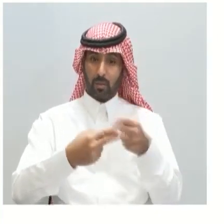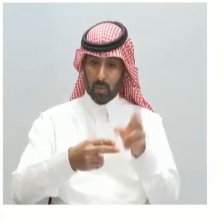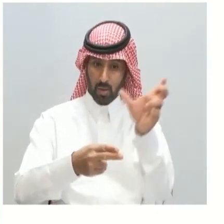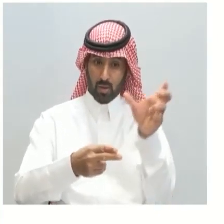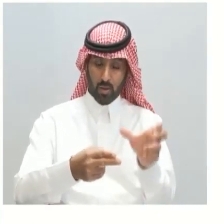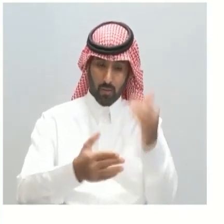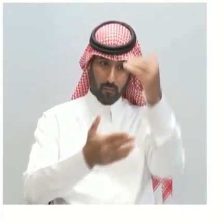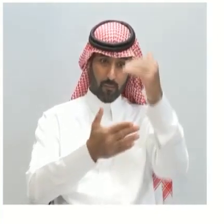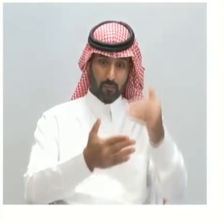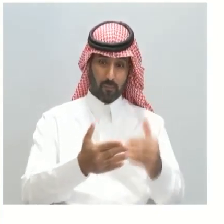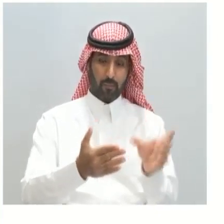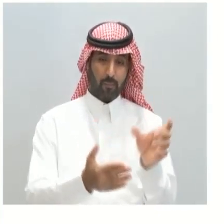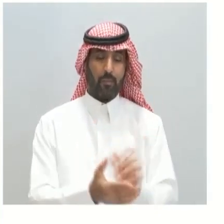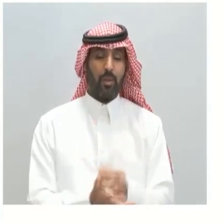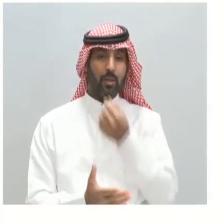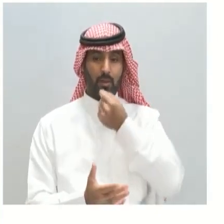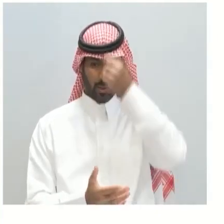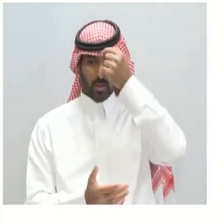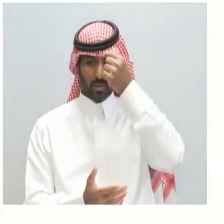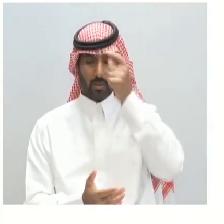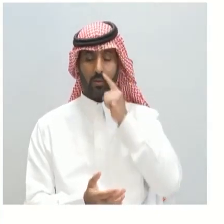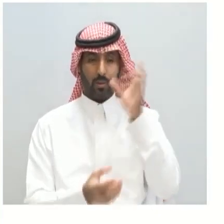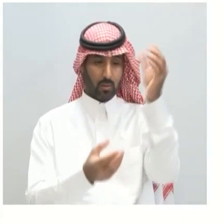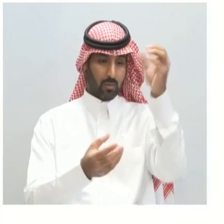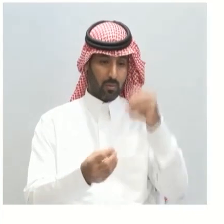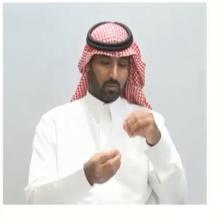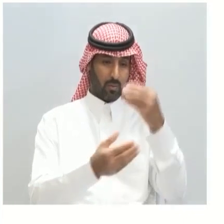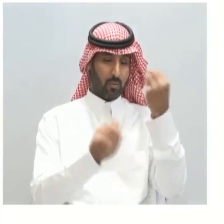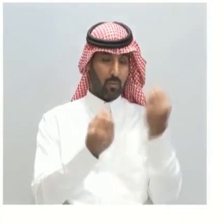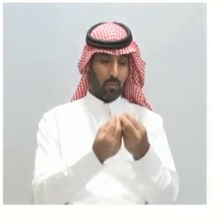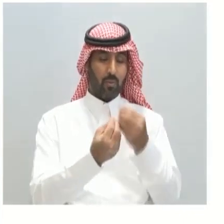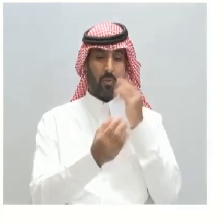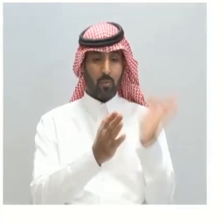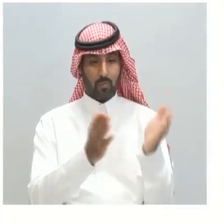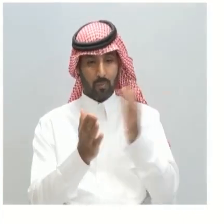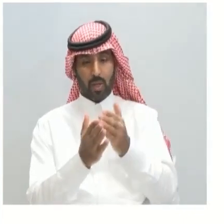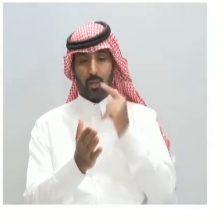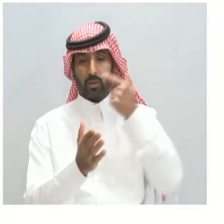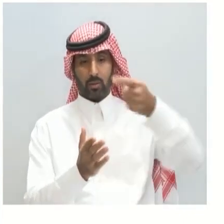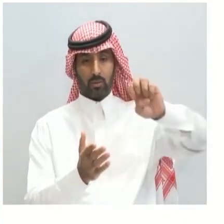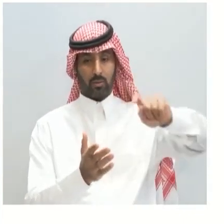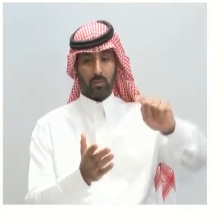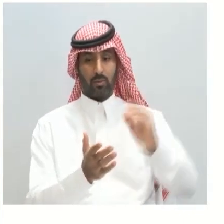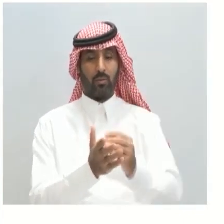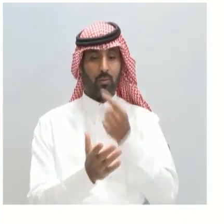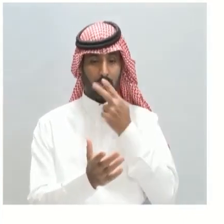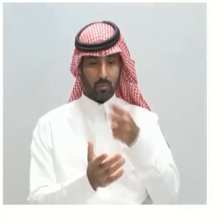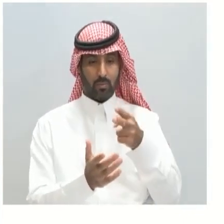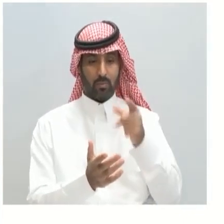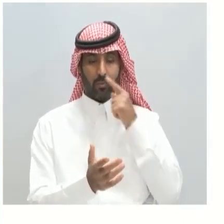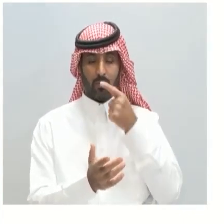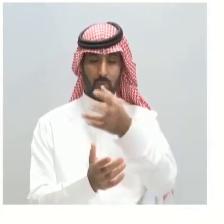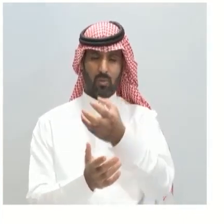Here's a list of some adjectives that can come after get. For example, here you can see